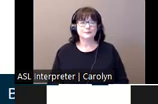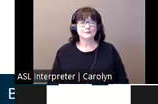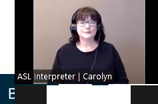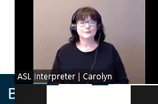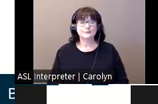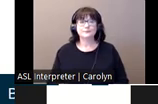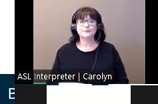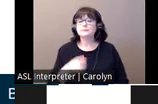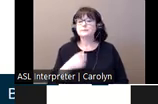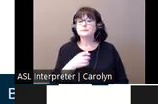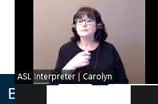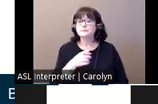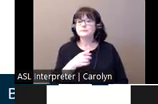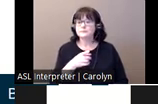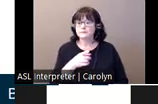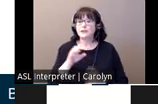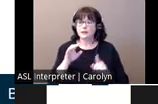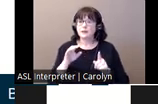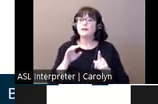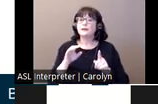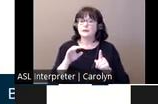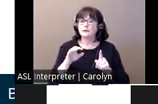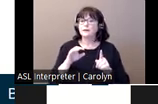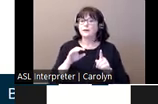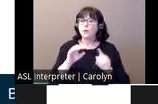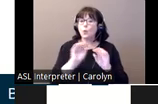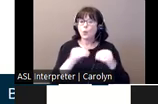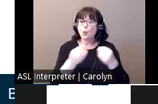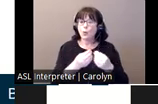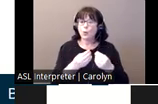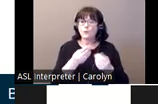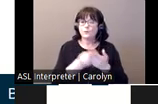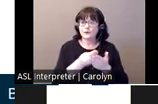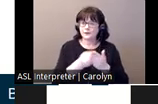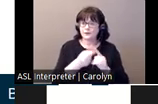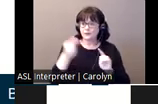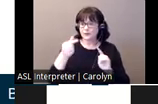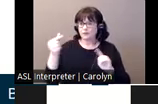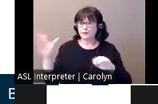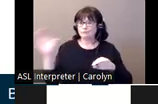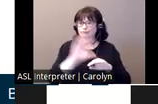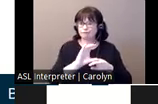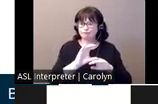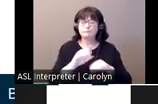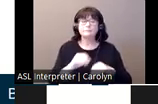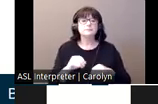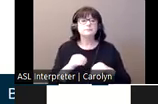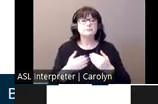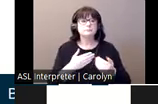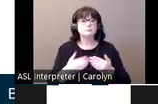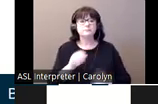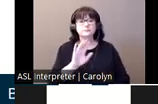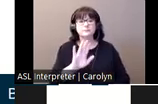And HECO is a government-funded organization. And I'm going to briefly read a statement that appears on their About